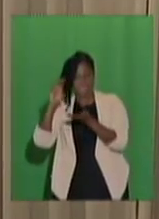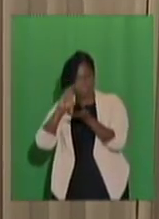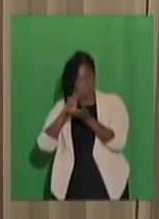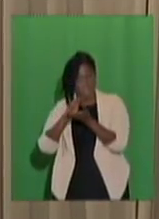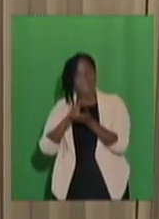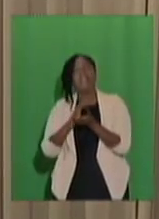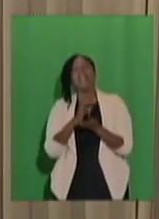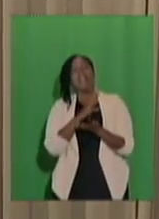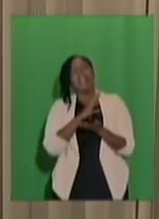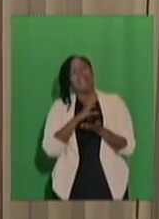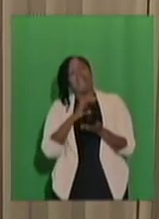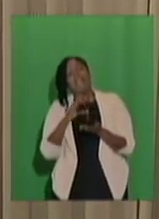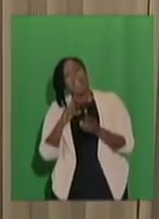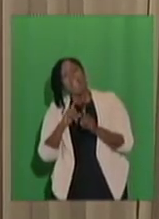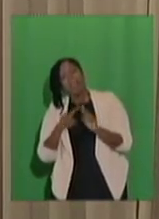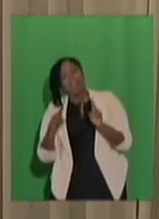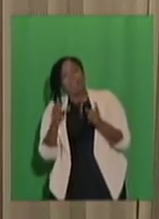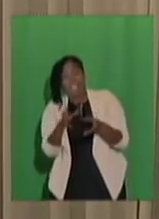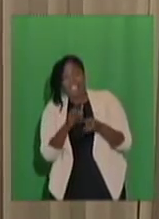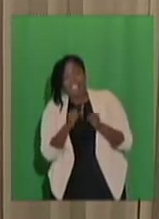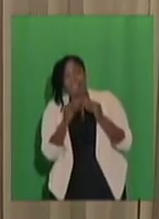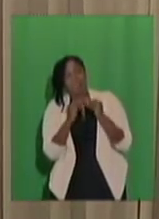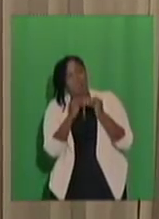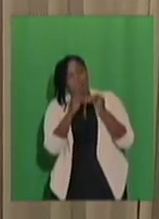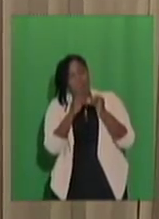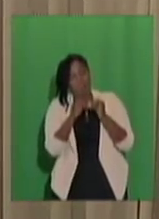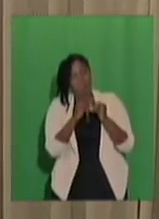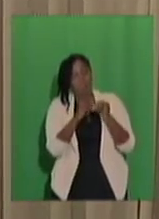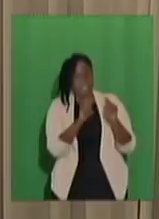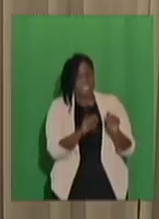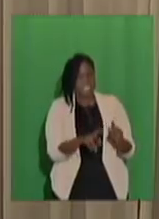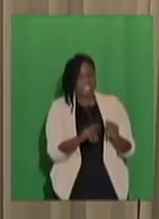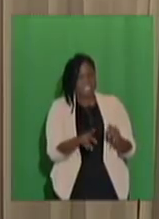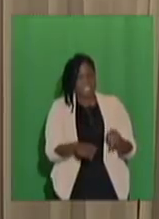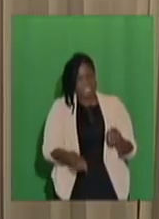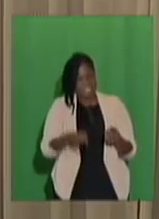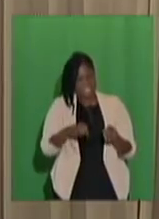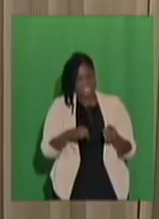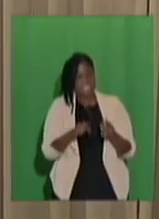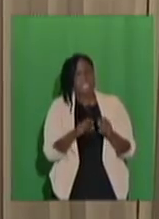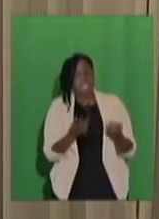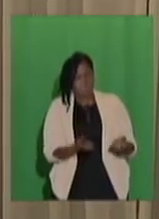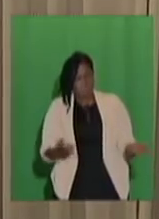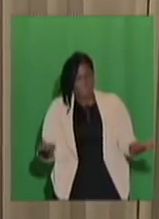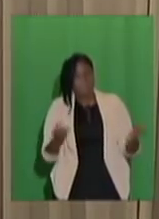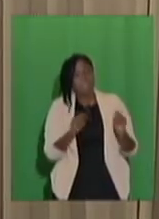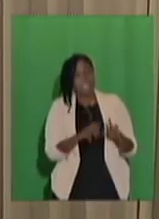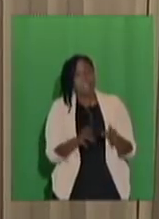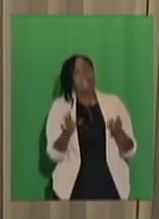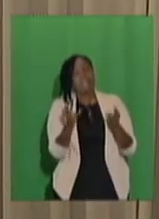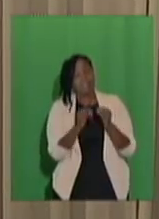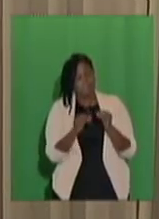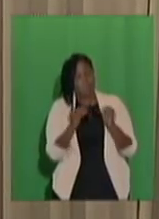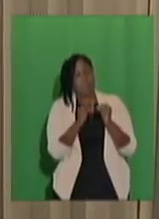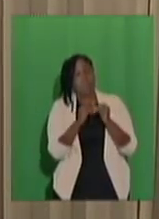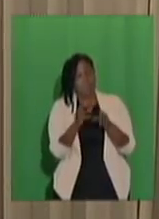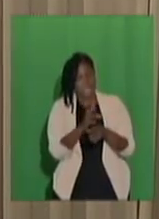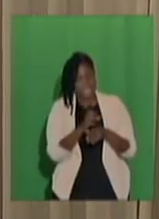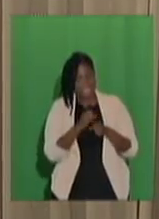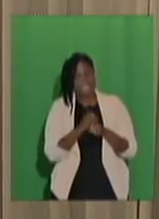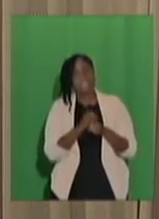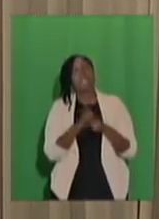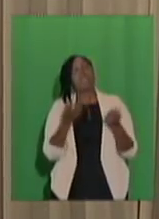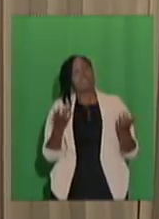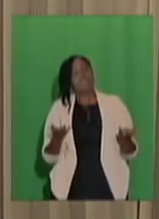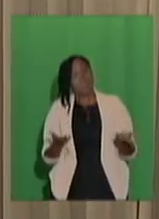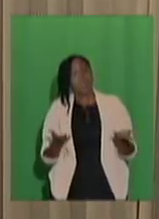that site, alternate site, up and running, we will have an increased capacity, not by CAFA, but by Trinidad and Tobago to do testing, which